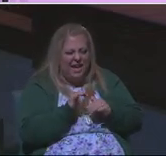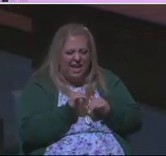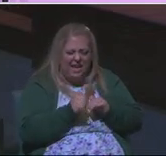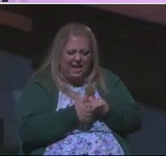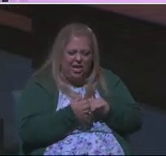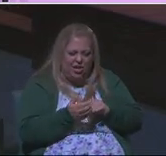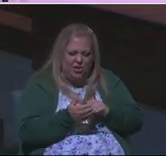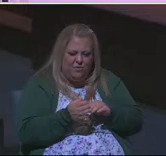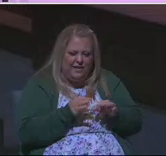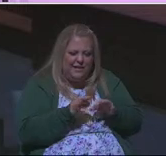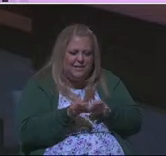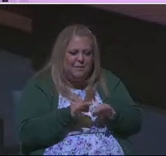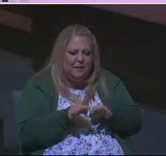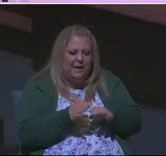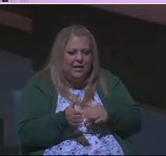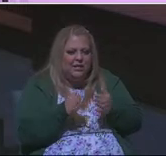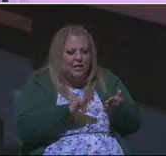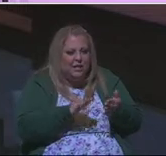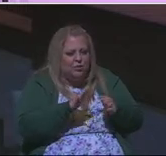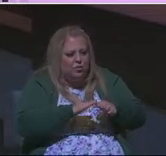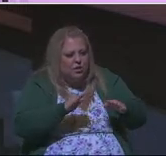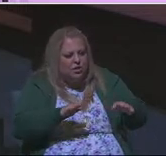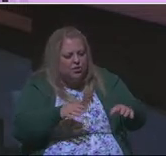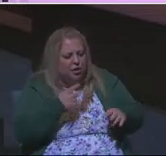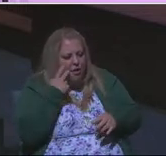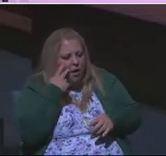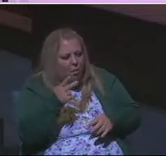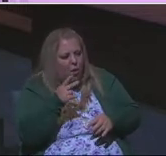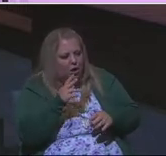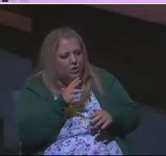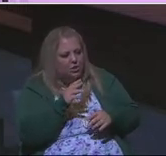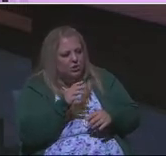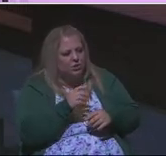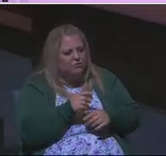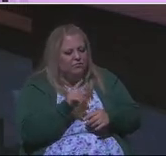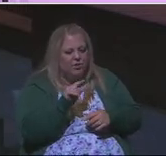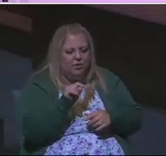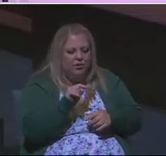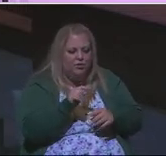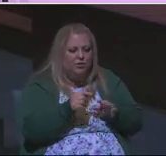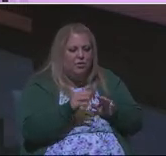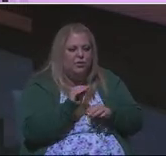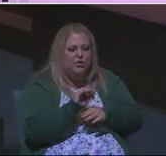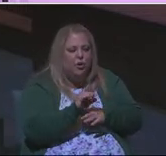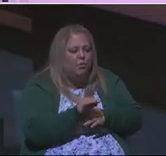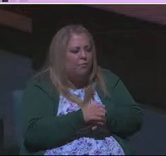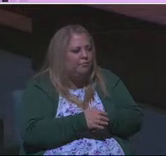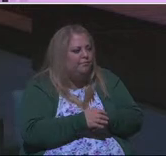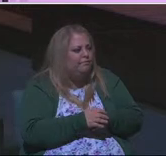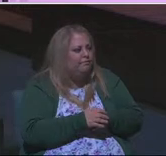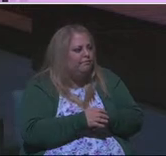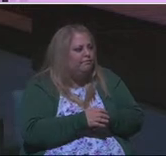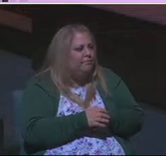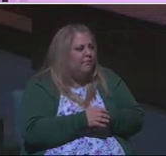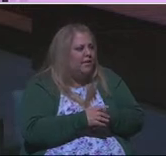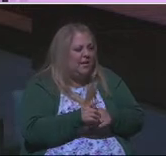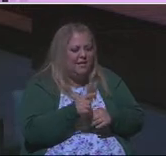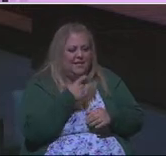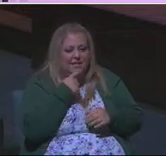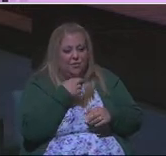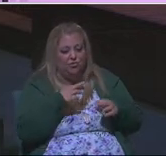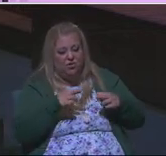10 million children who watched the show? At first they thought, well, we could come up with a story about Mr. Hooper is retiring to